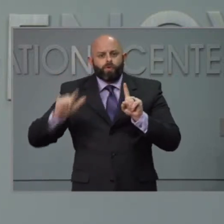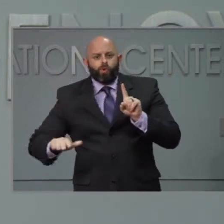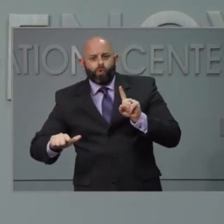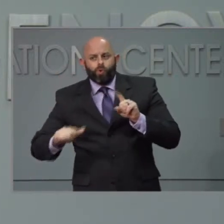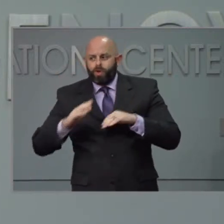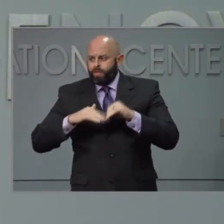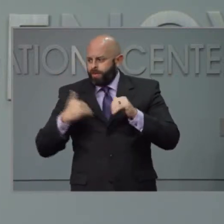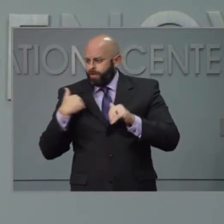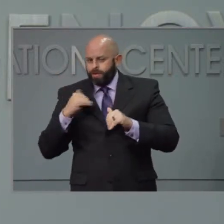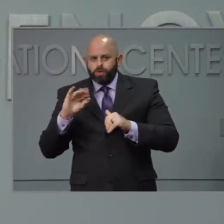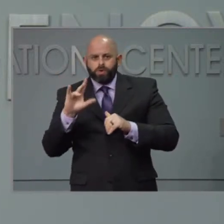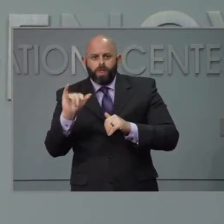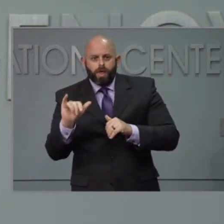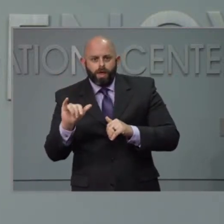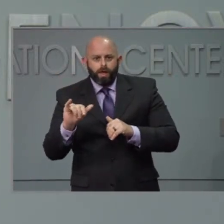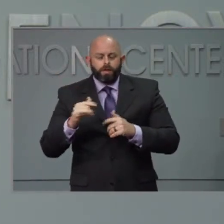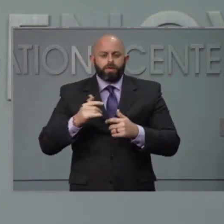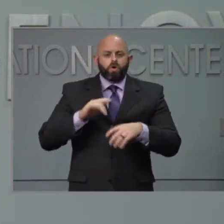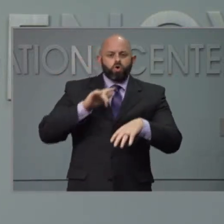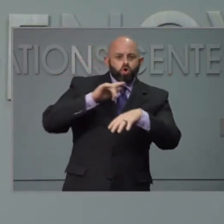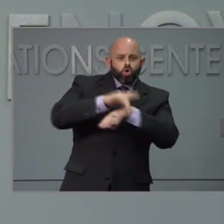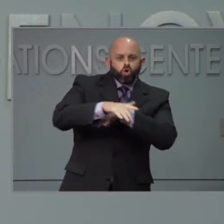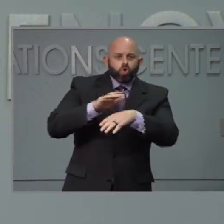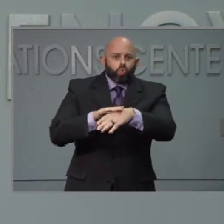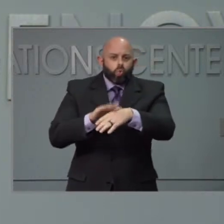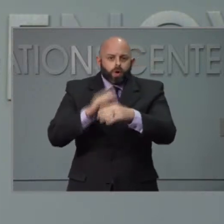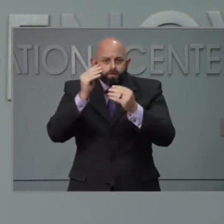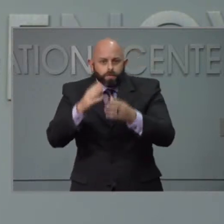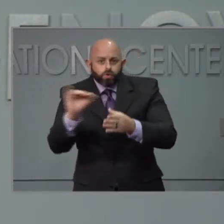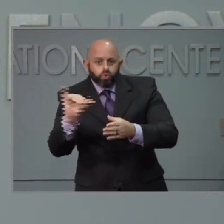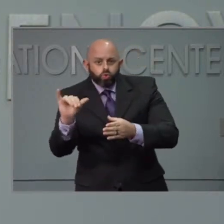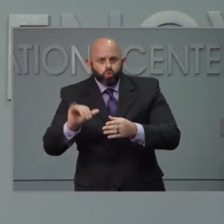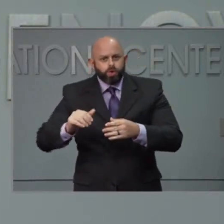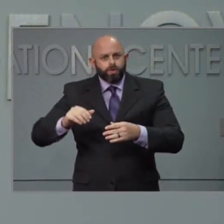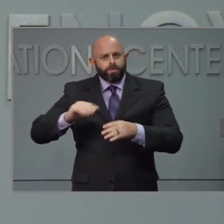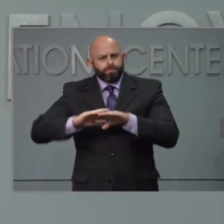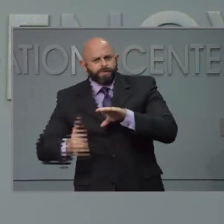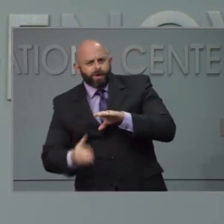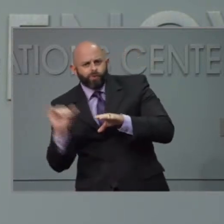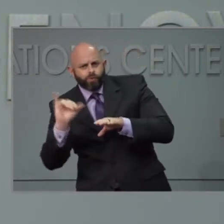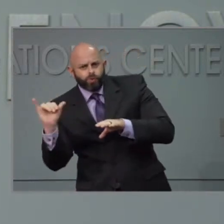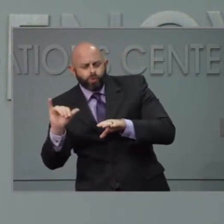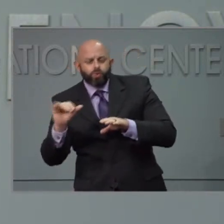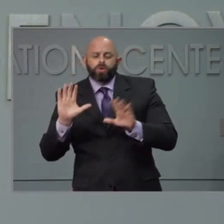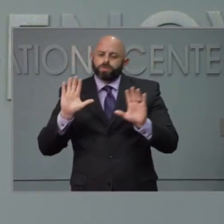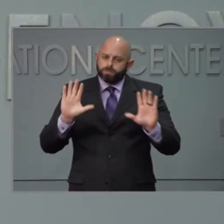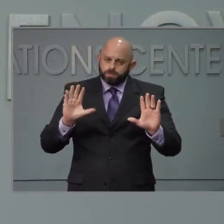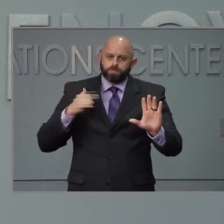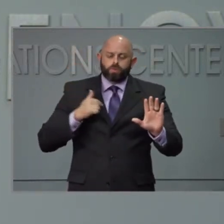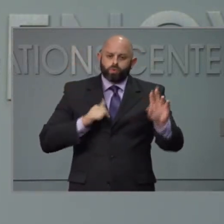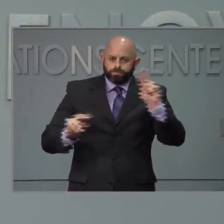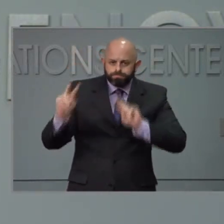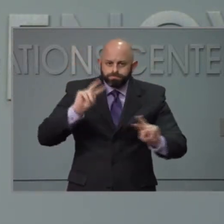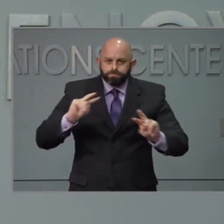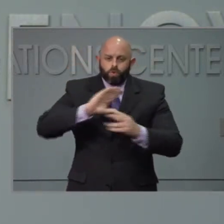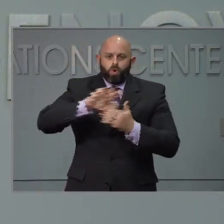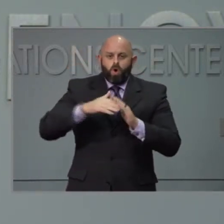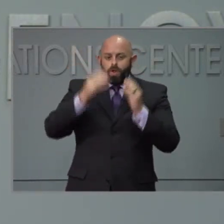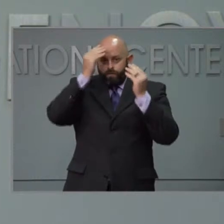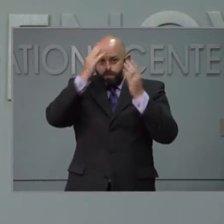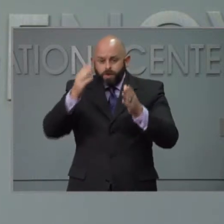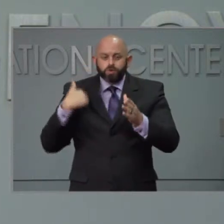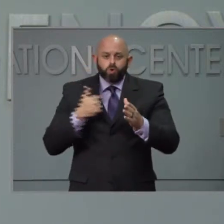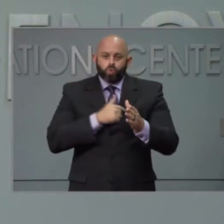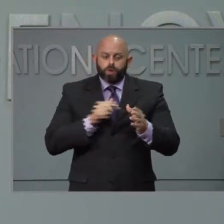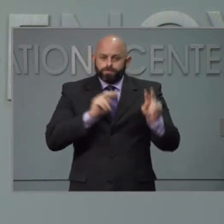data tick back down this week. So again, we have to look at this data over a period of time. We look at it over 14 days, and we have to look at